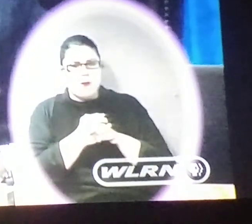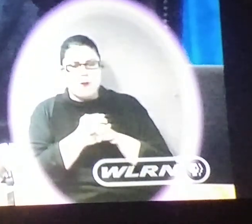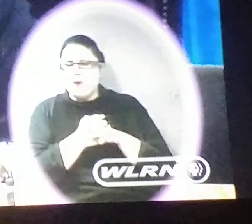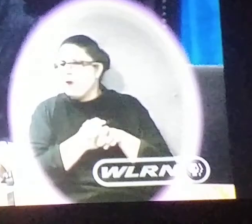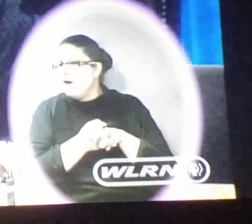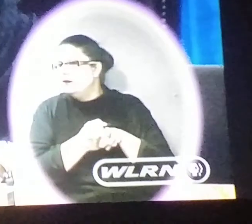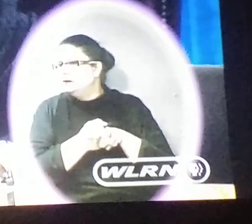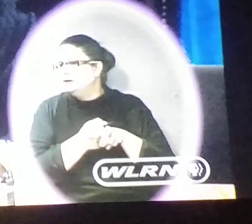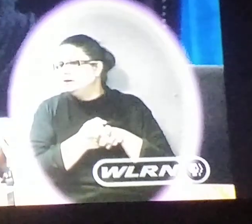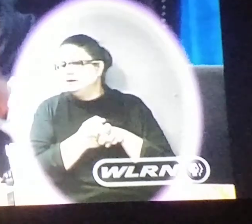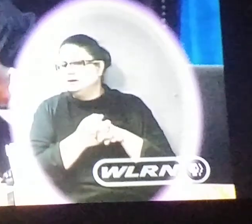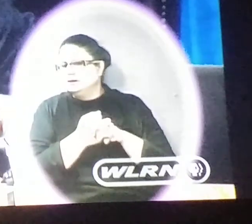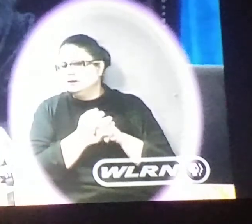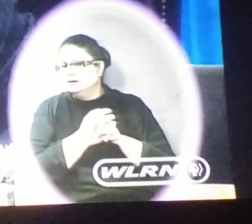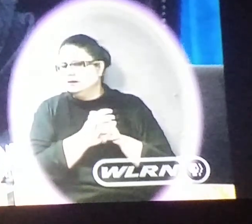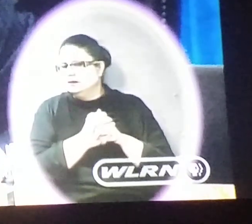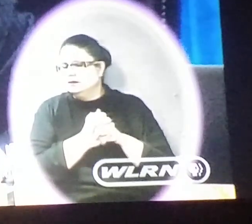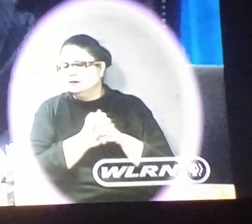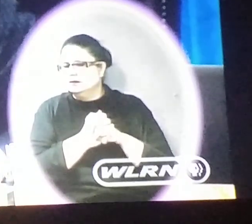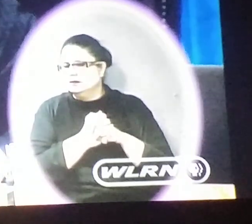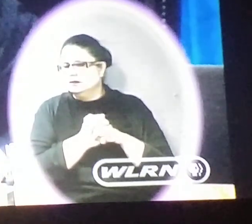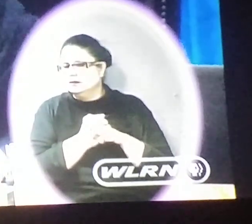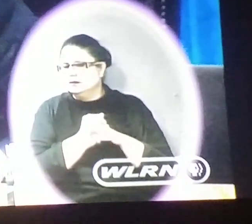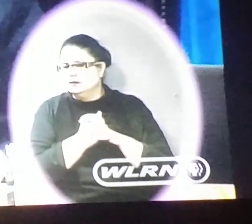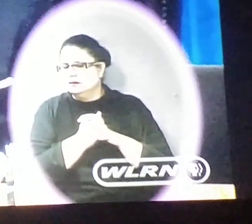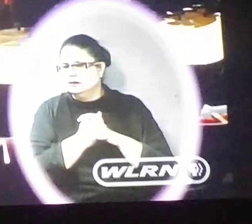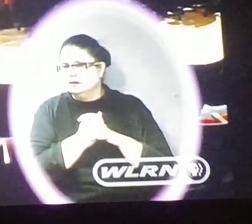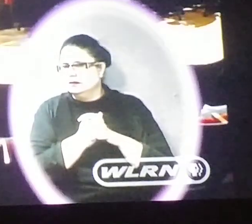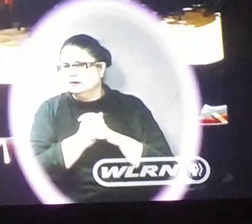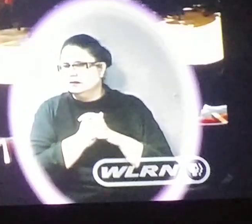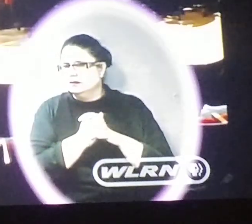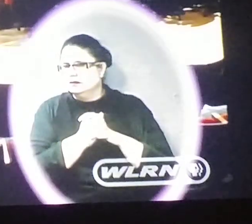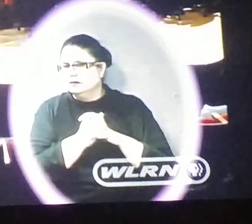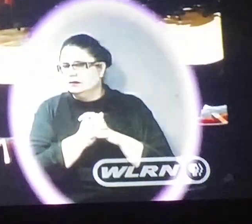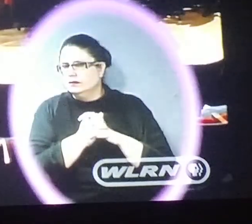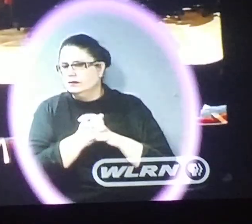context if there is any to be provided by the attorney.